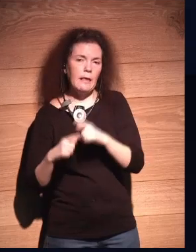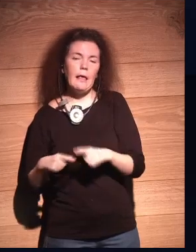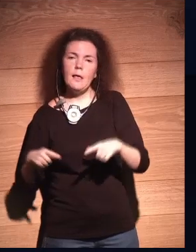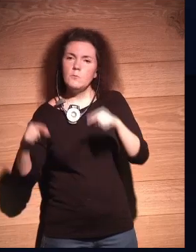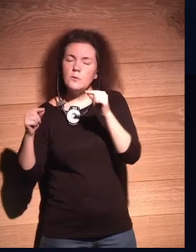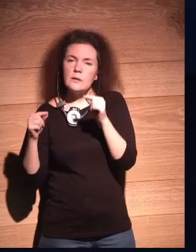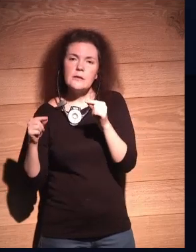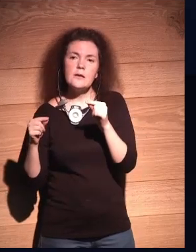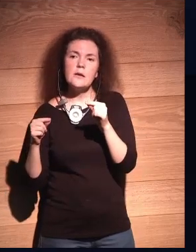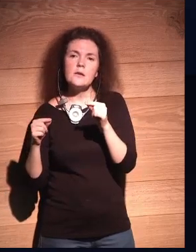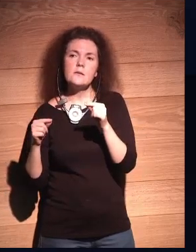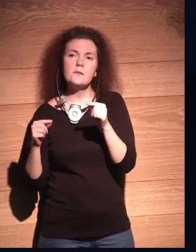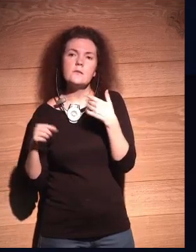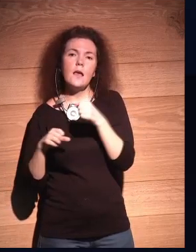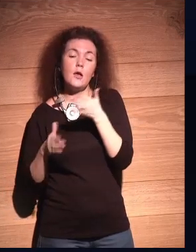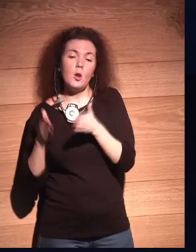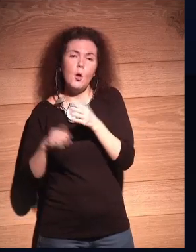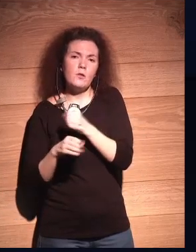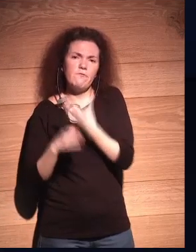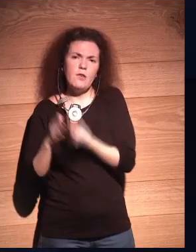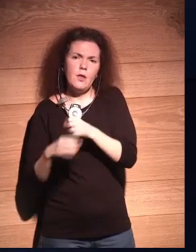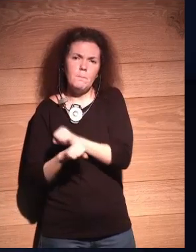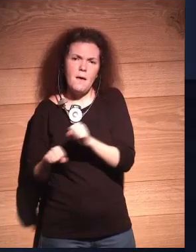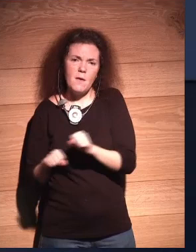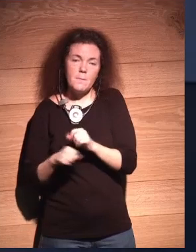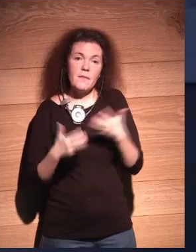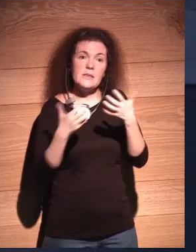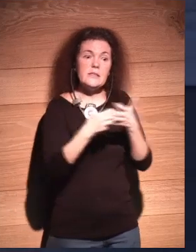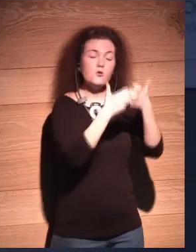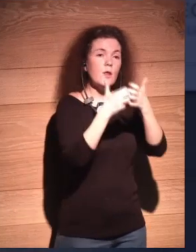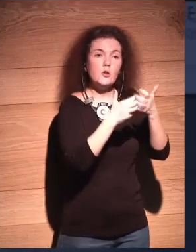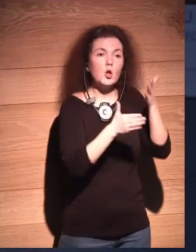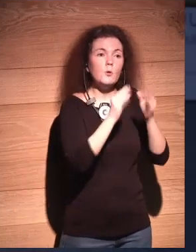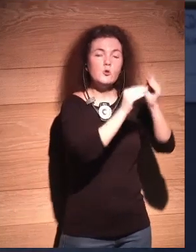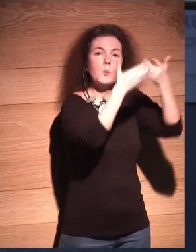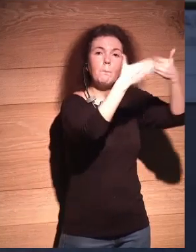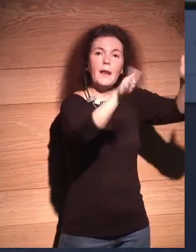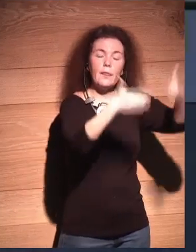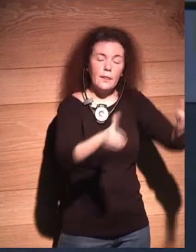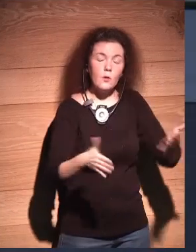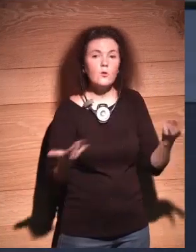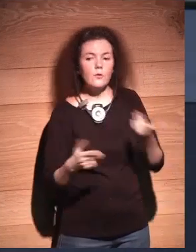lost. So we were waiting for this.